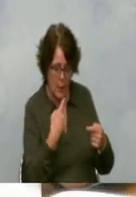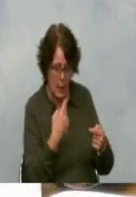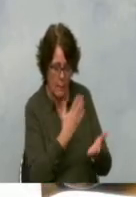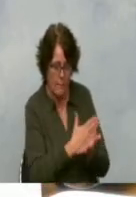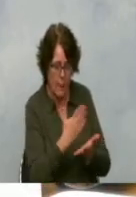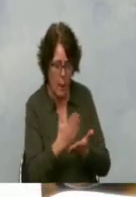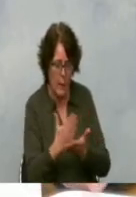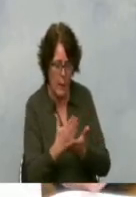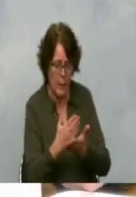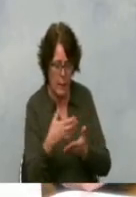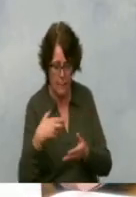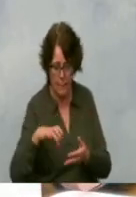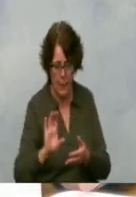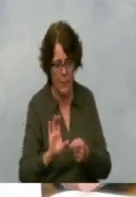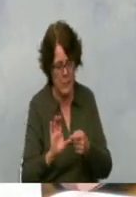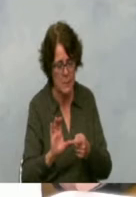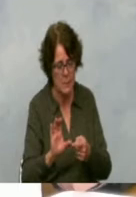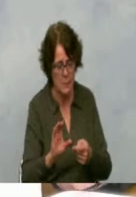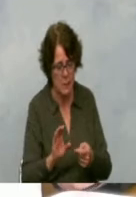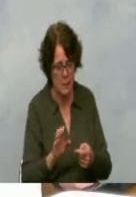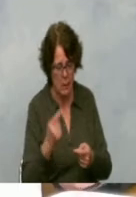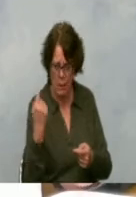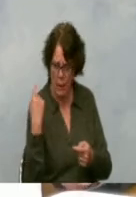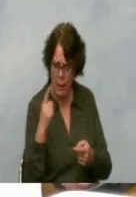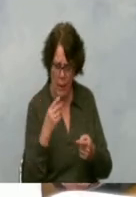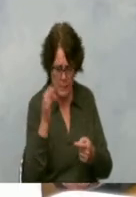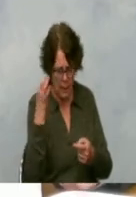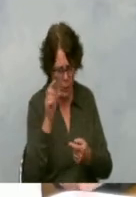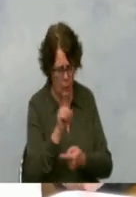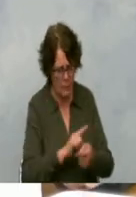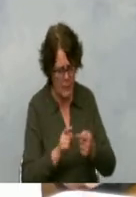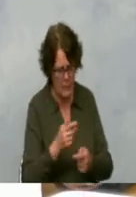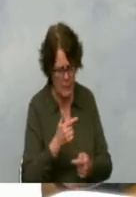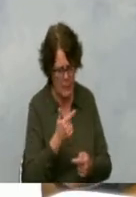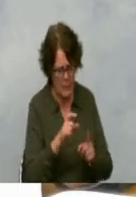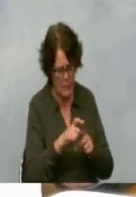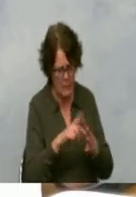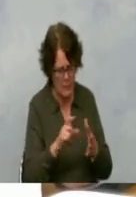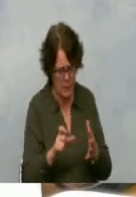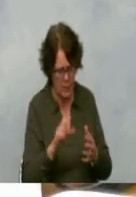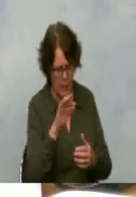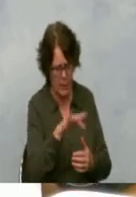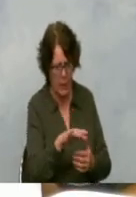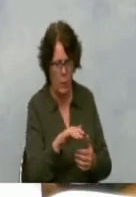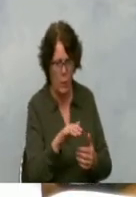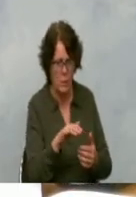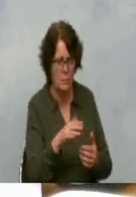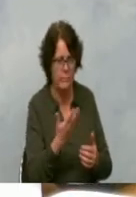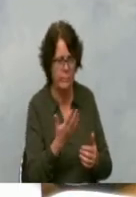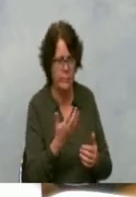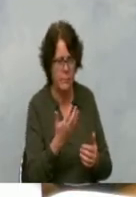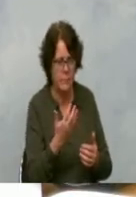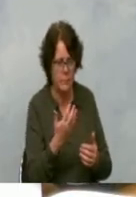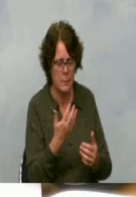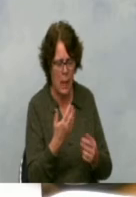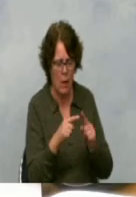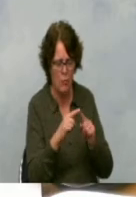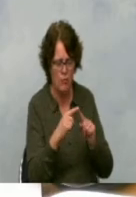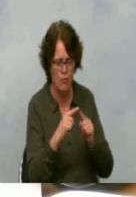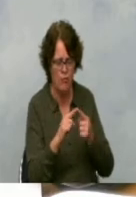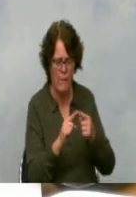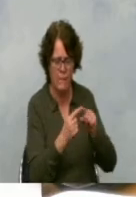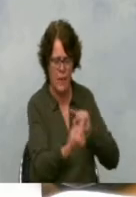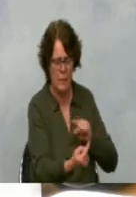permits. To the last council meeting, 7th December, there was a reversal of a